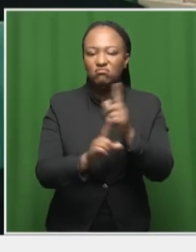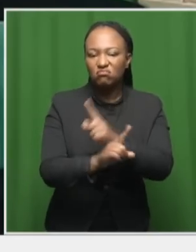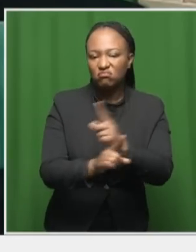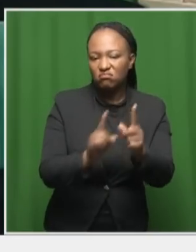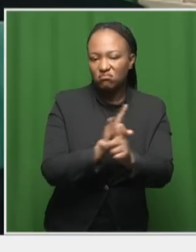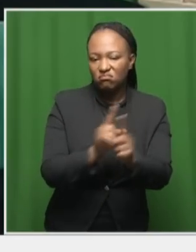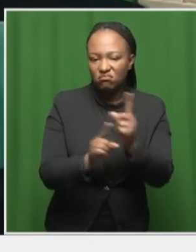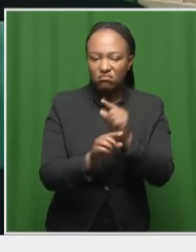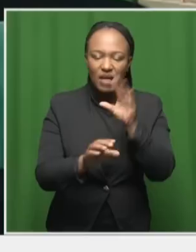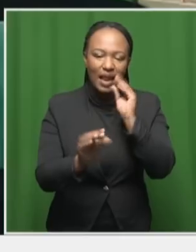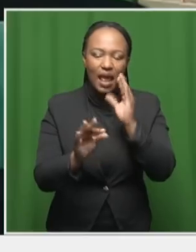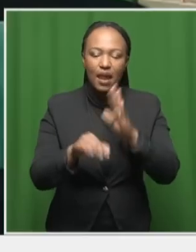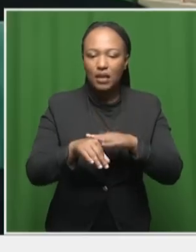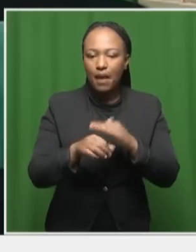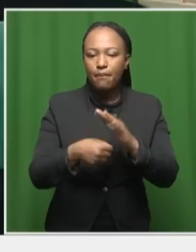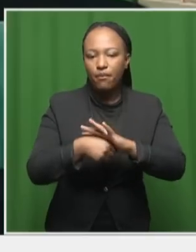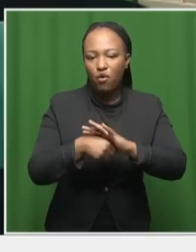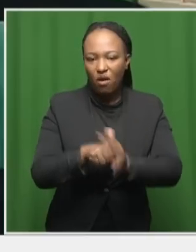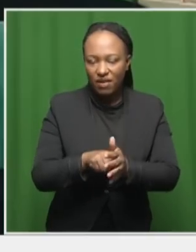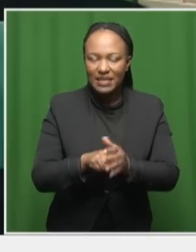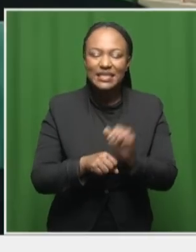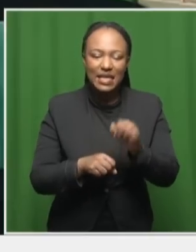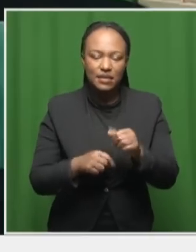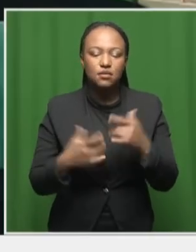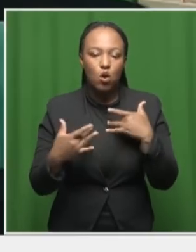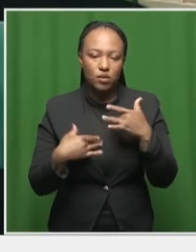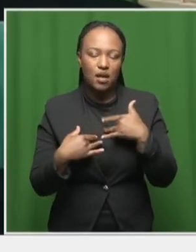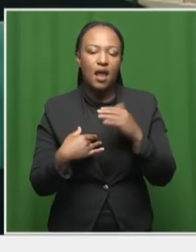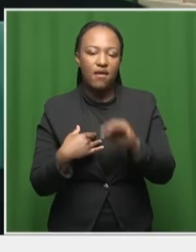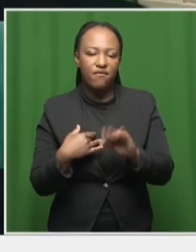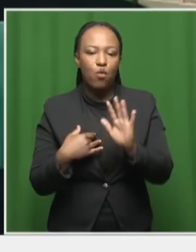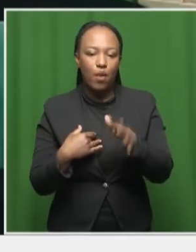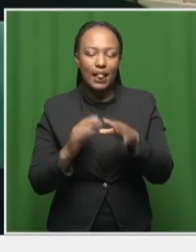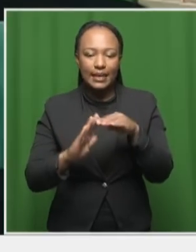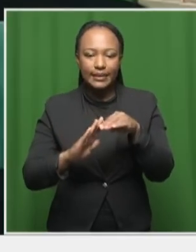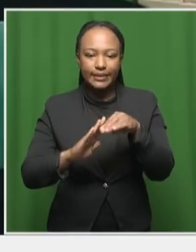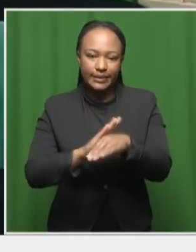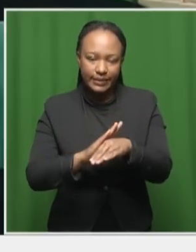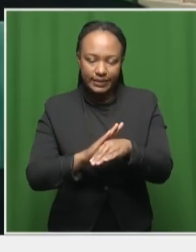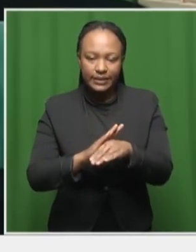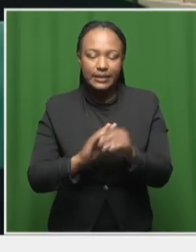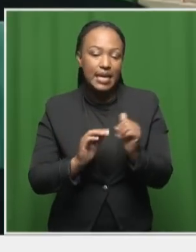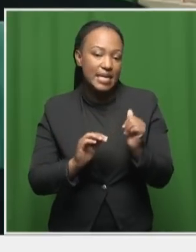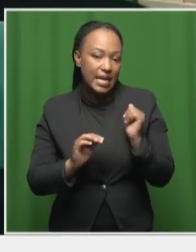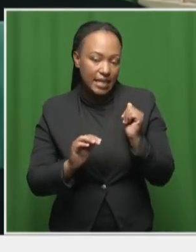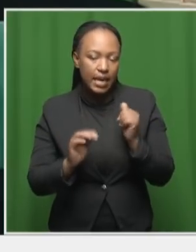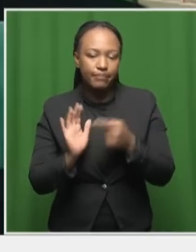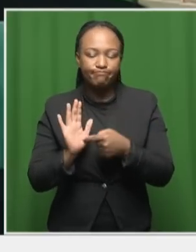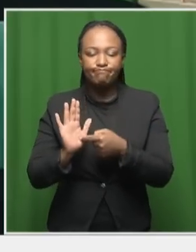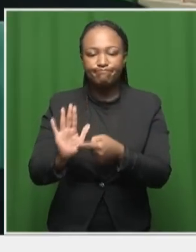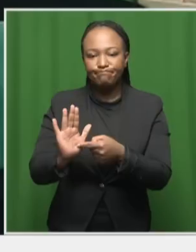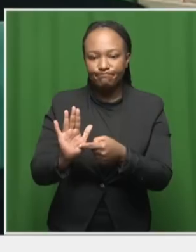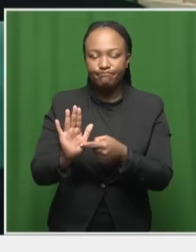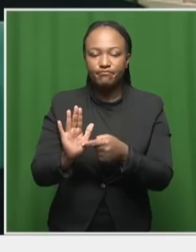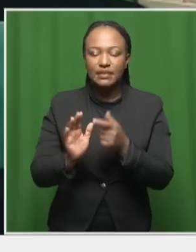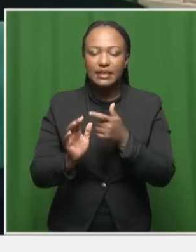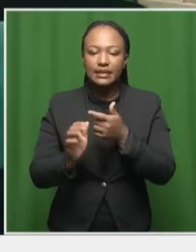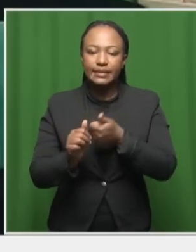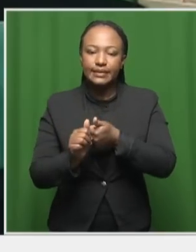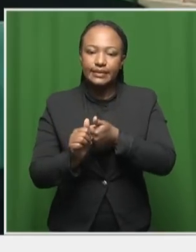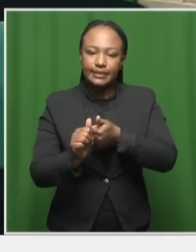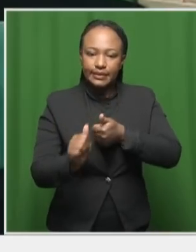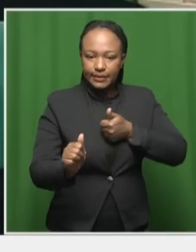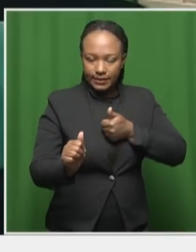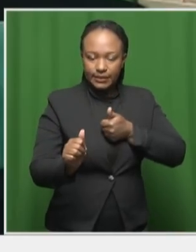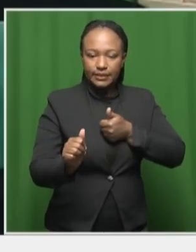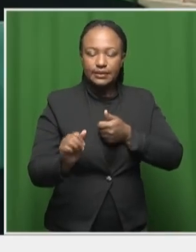how far it was going to set us back. And what we found, what was revealed yesterday, was that we've been set back a decade.